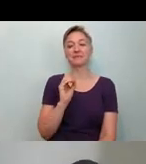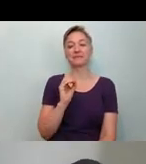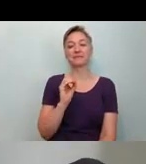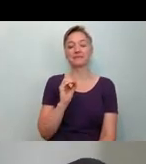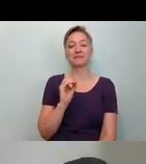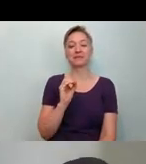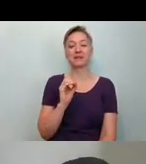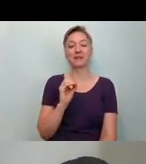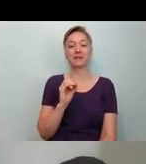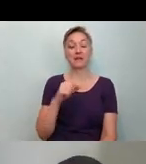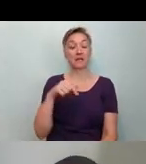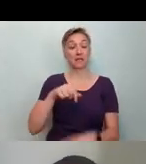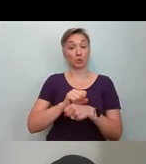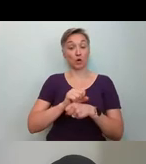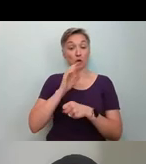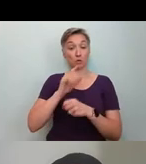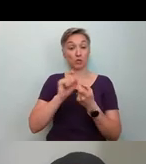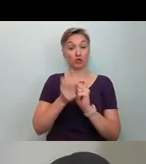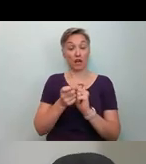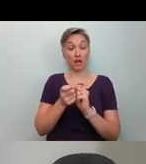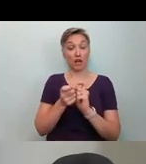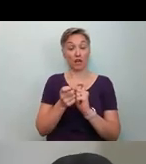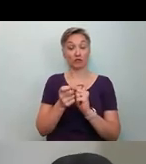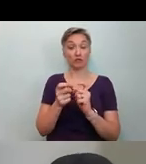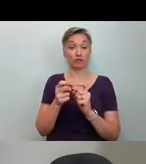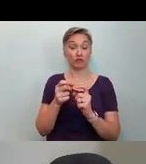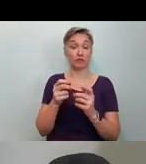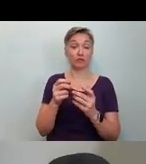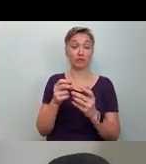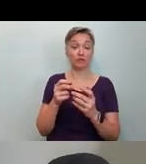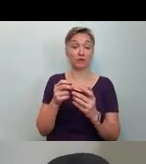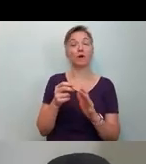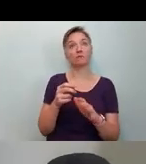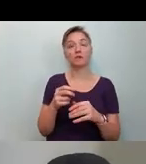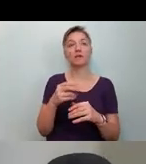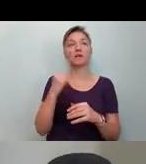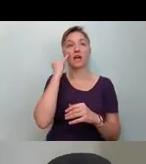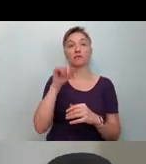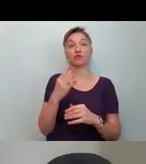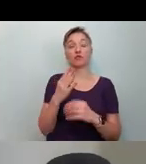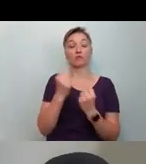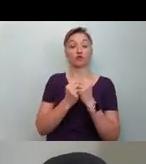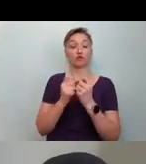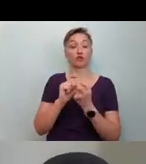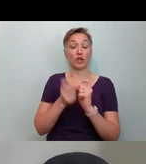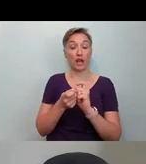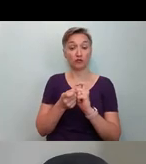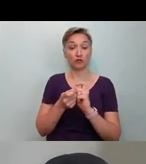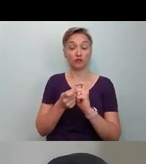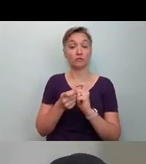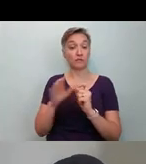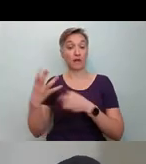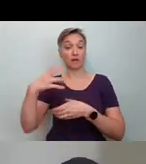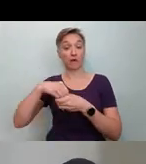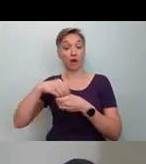work would change the job structure or the changes to the job structure and what will the supervisor's role and staff role